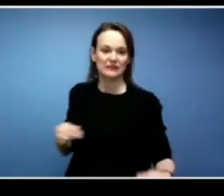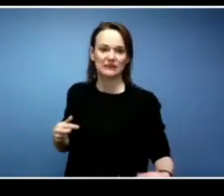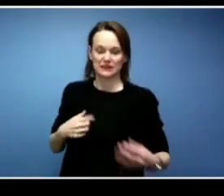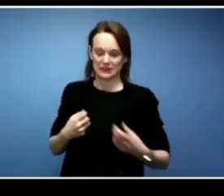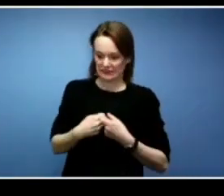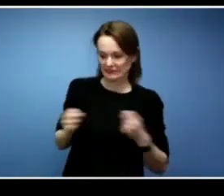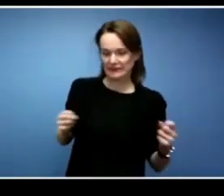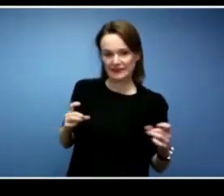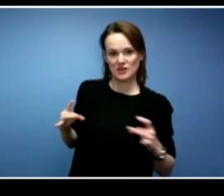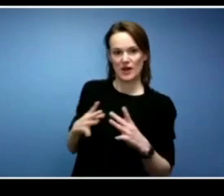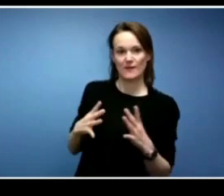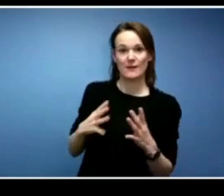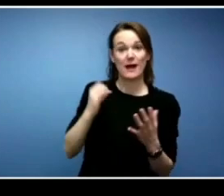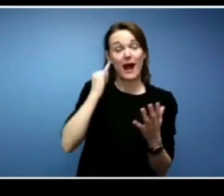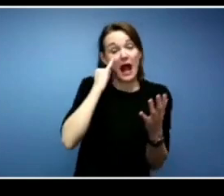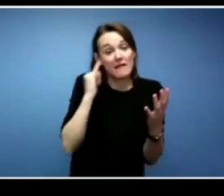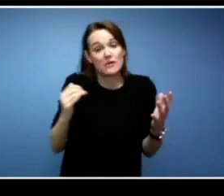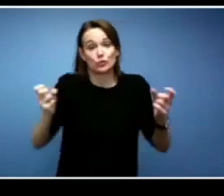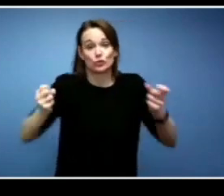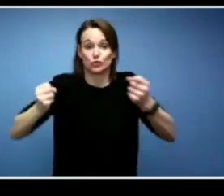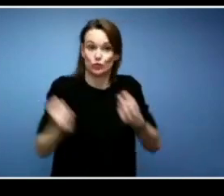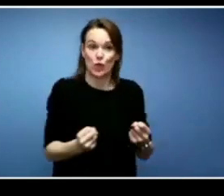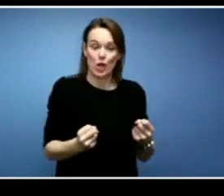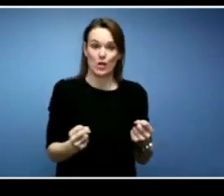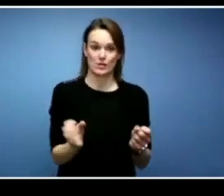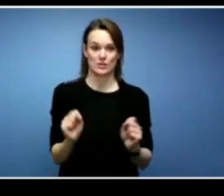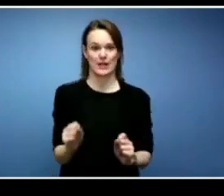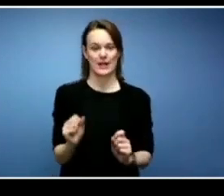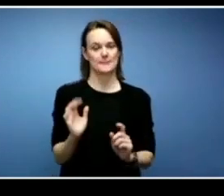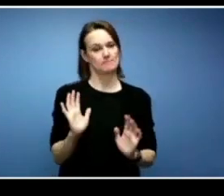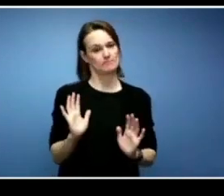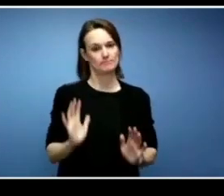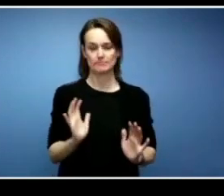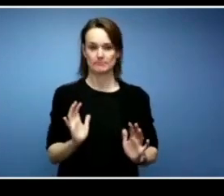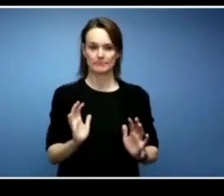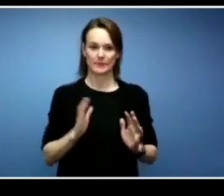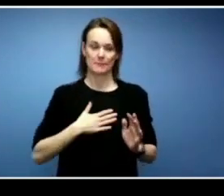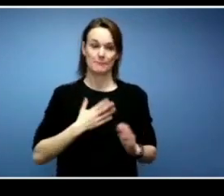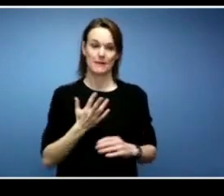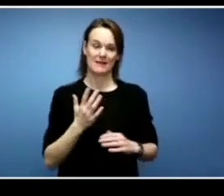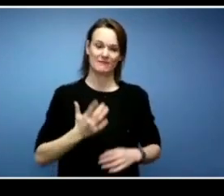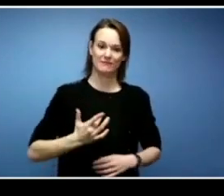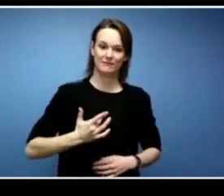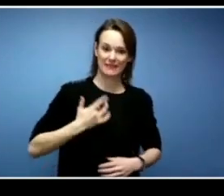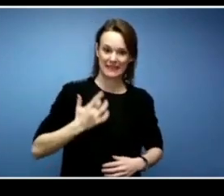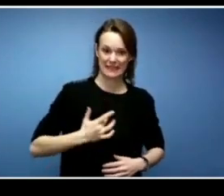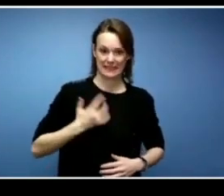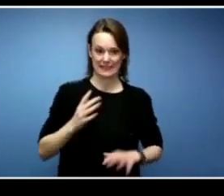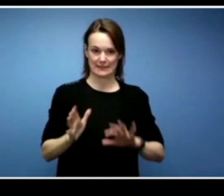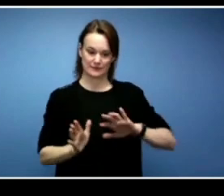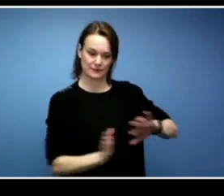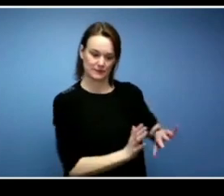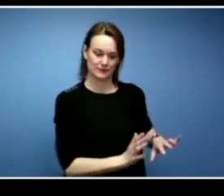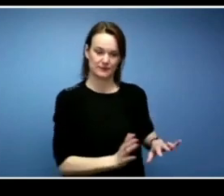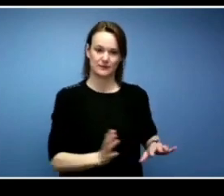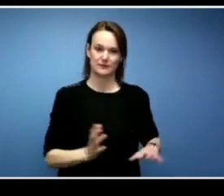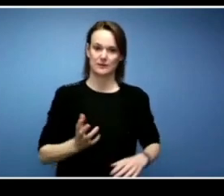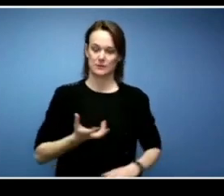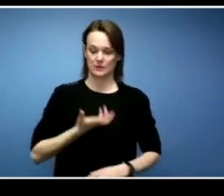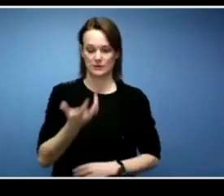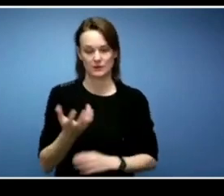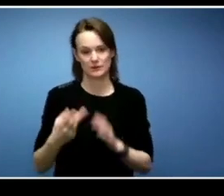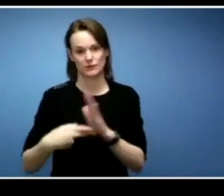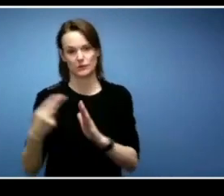strong people who are able to kind of, you know, put their feelings aside and really express what they've gone through to help other people, I think that's really